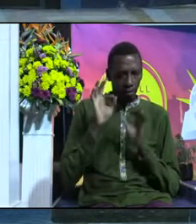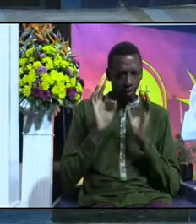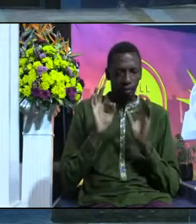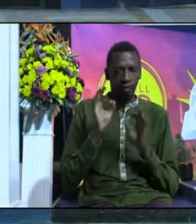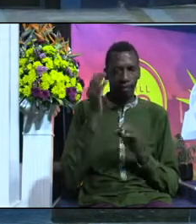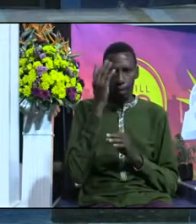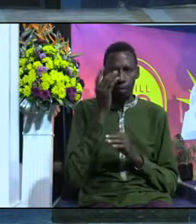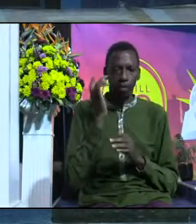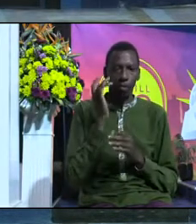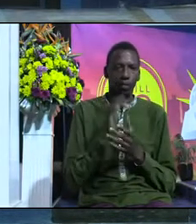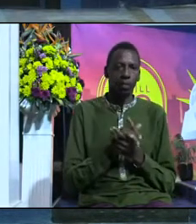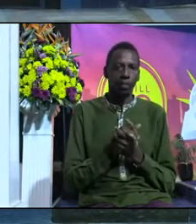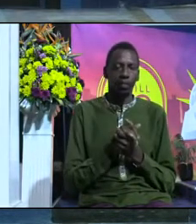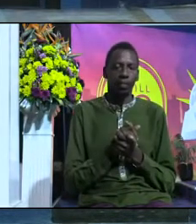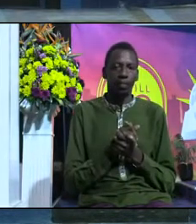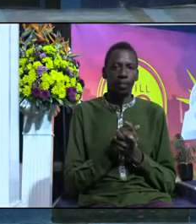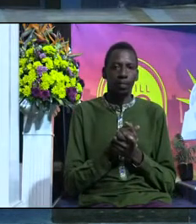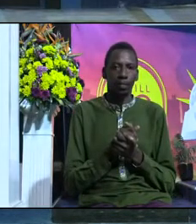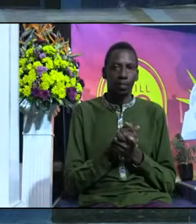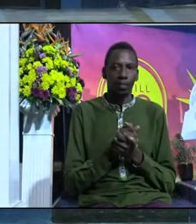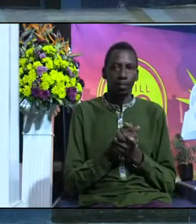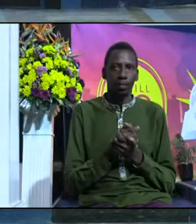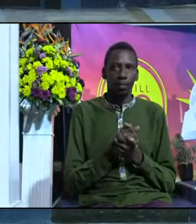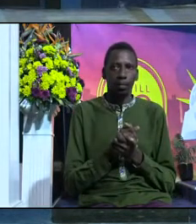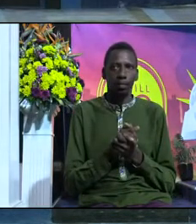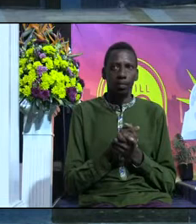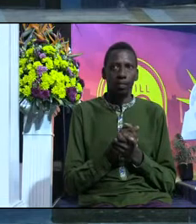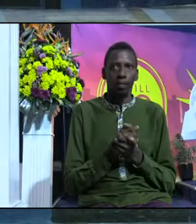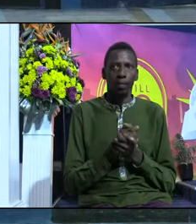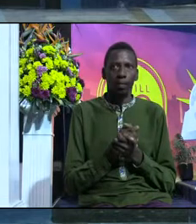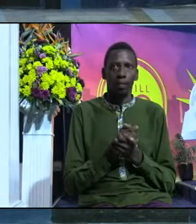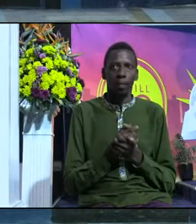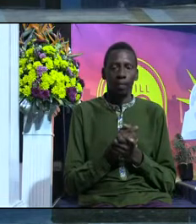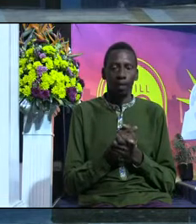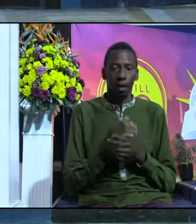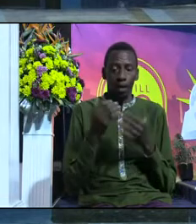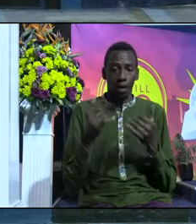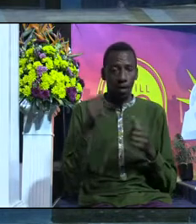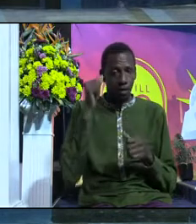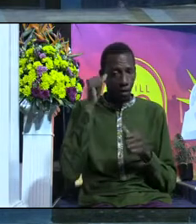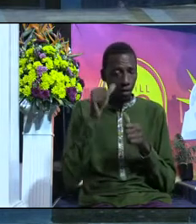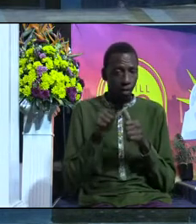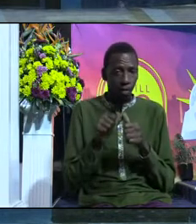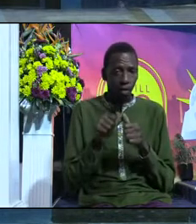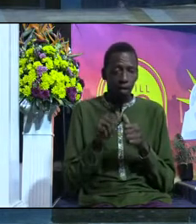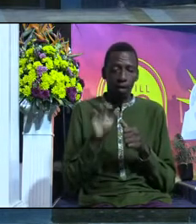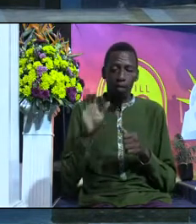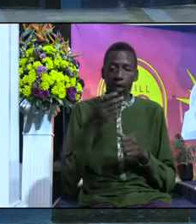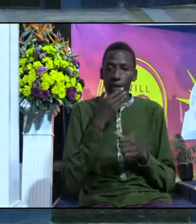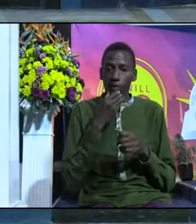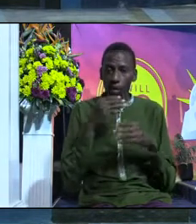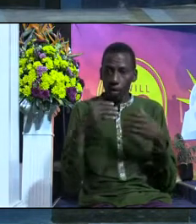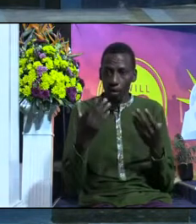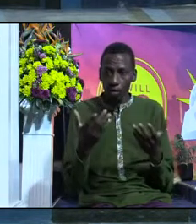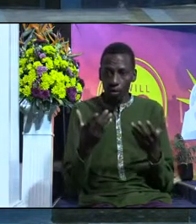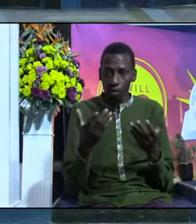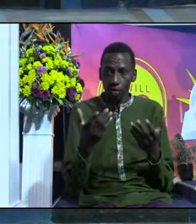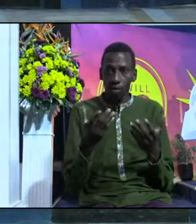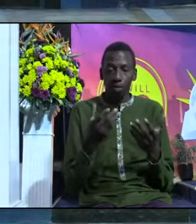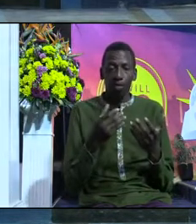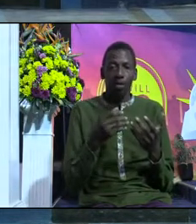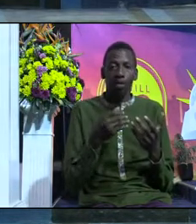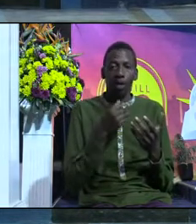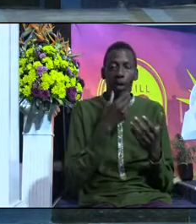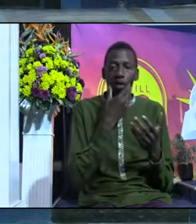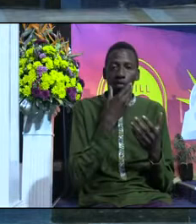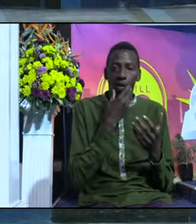Now remember what a rolling stone his daddy had been. A rolling stone means going from one woman